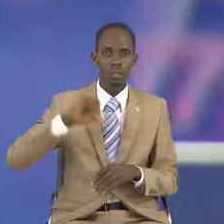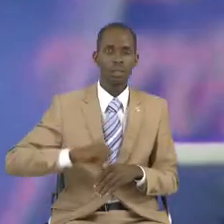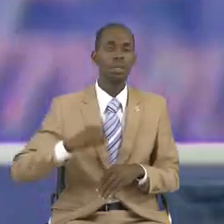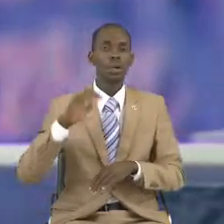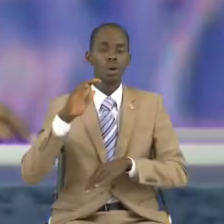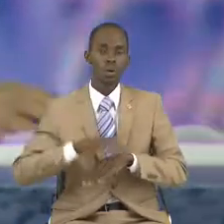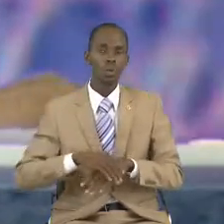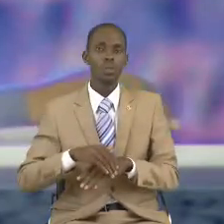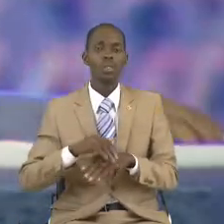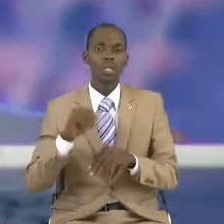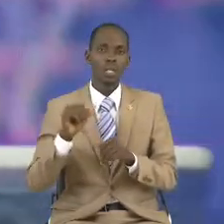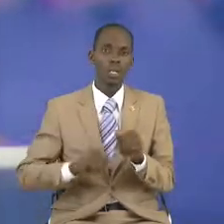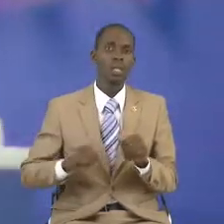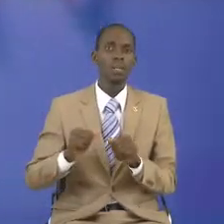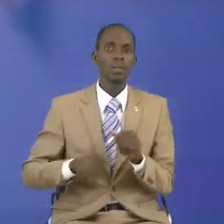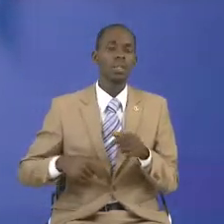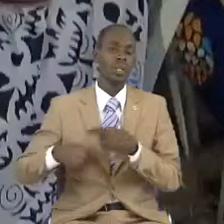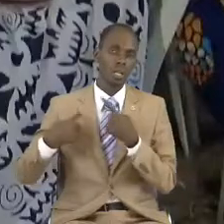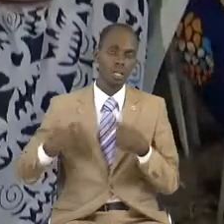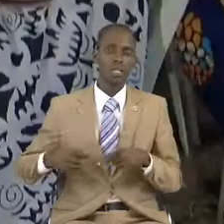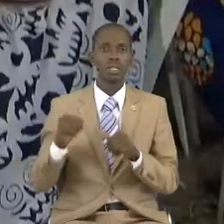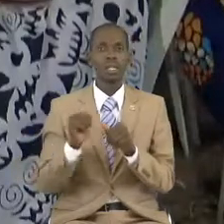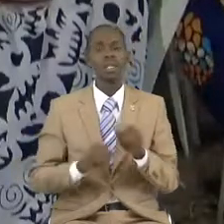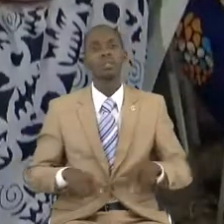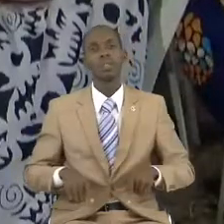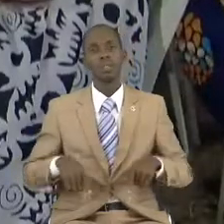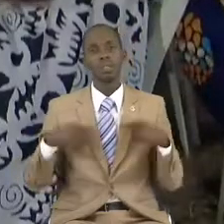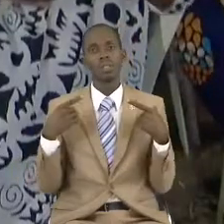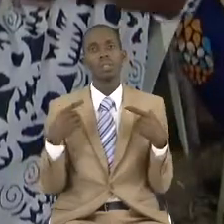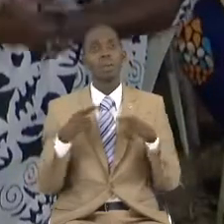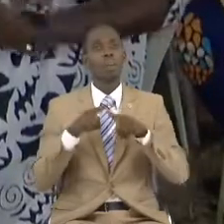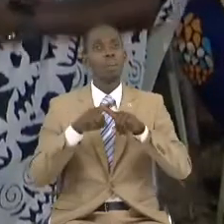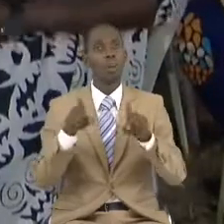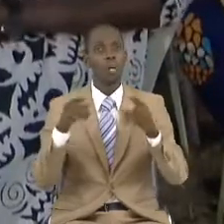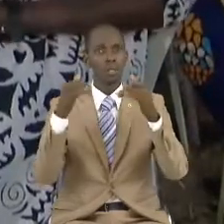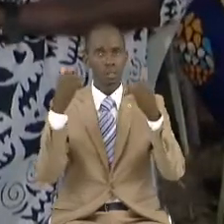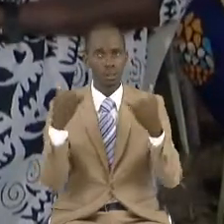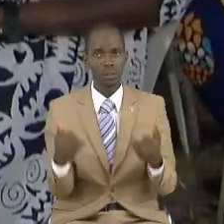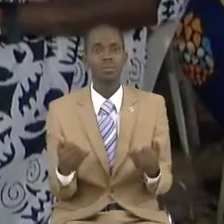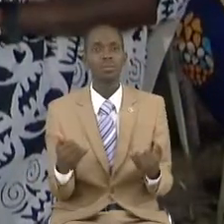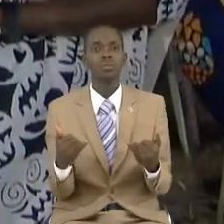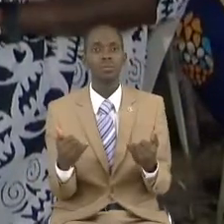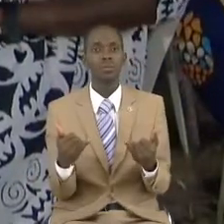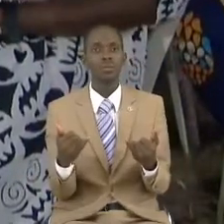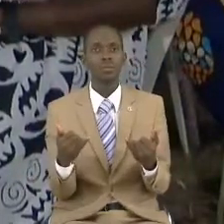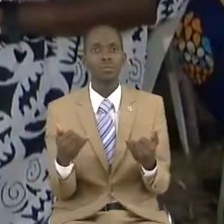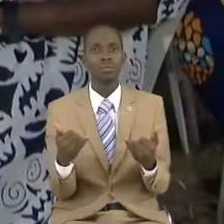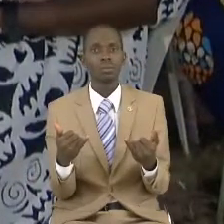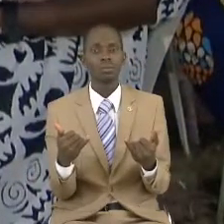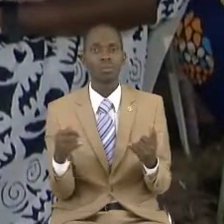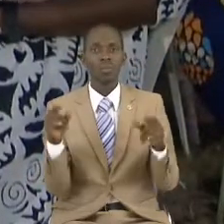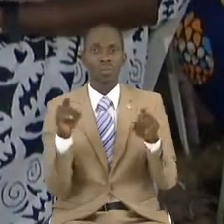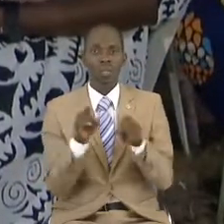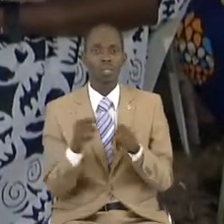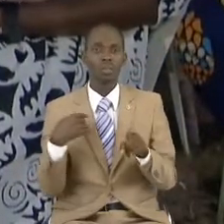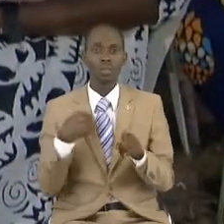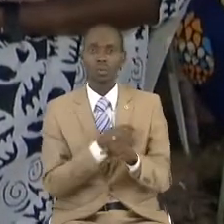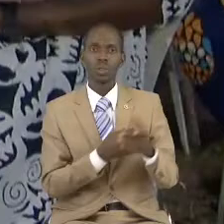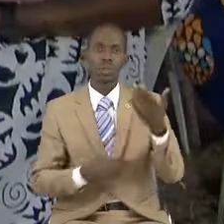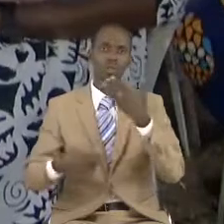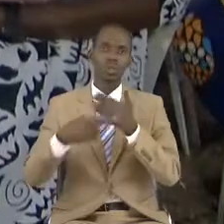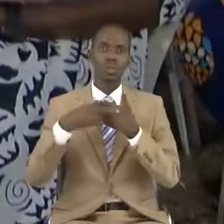heart and every life but now as we turn to the lord